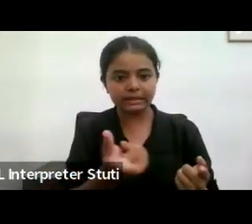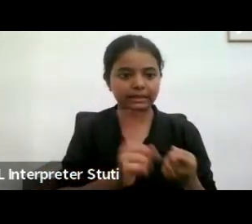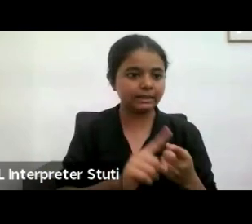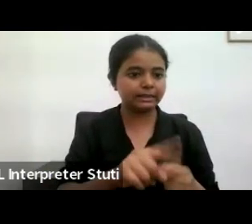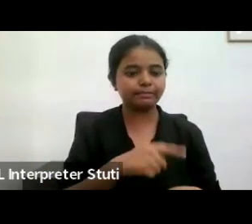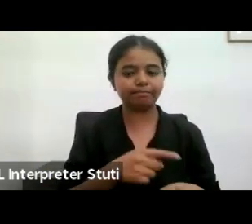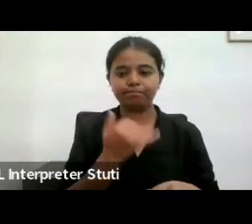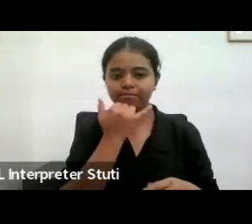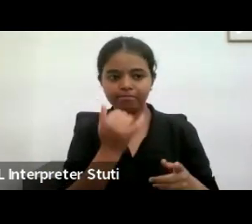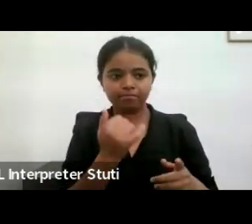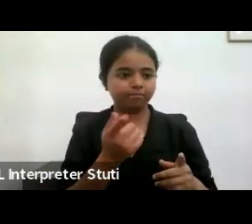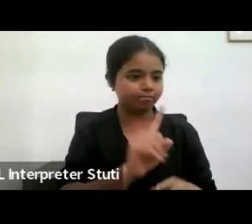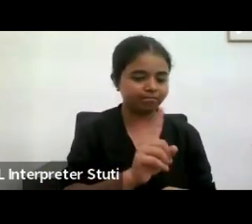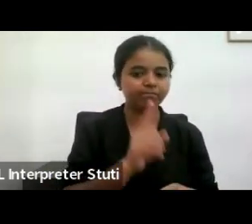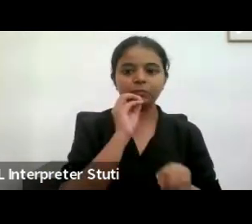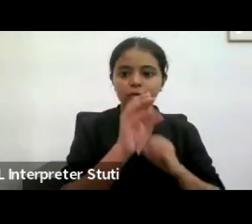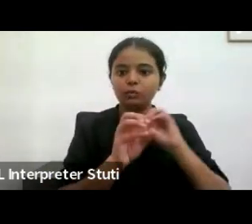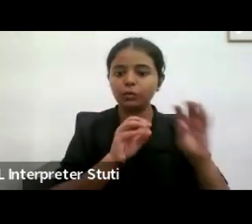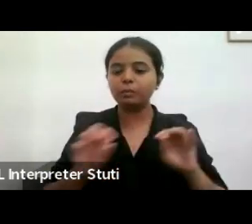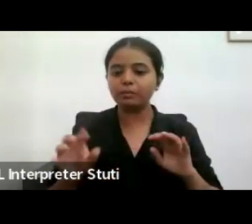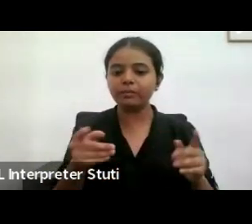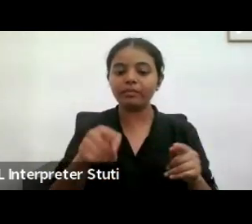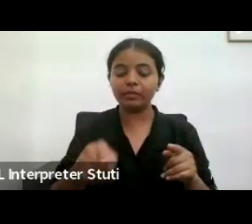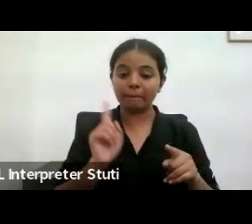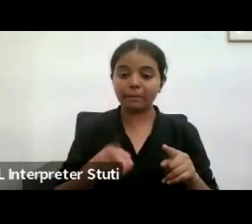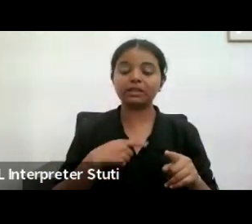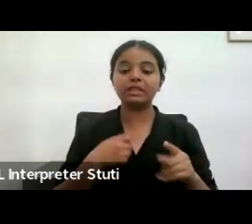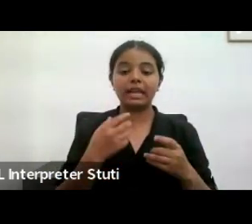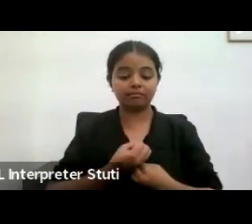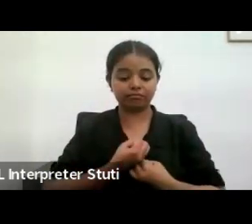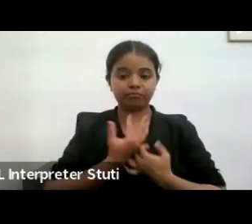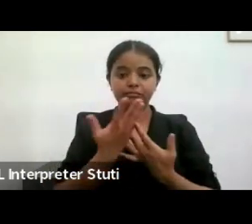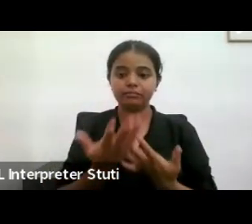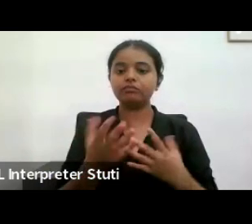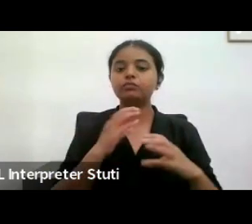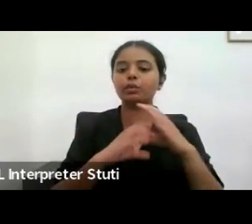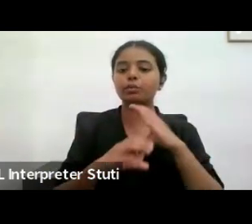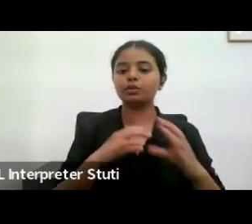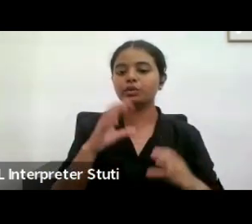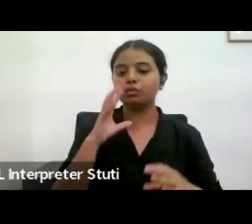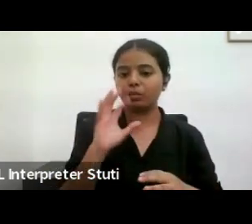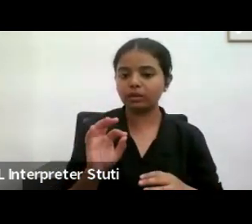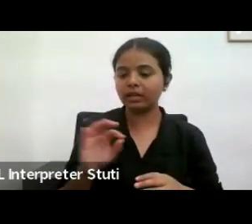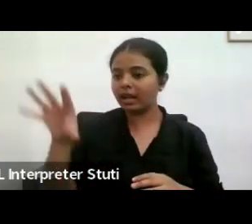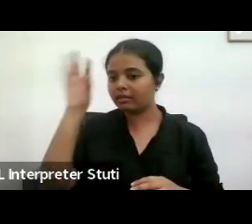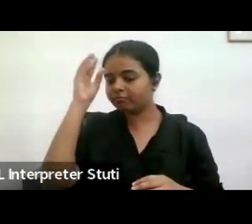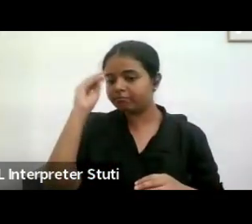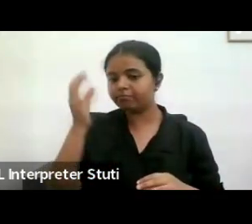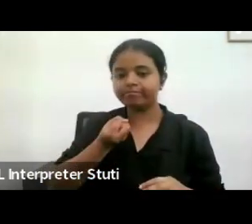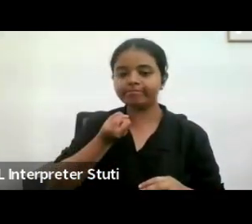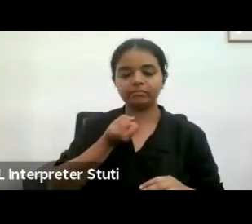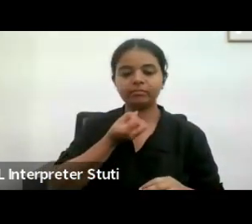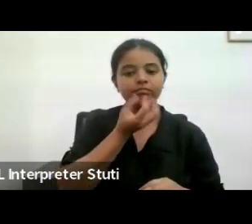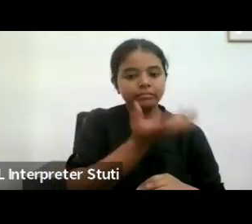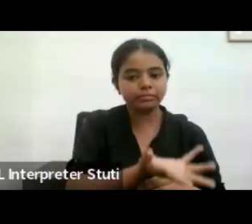conversations, to learn how to communicate in ways that we're really learning about disability and